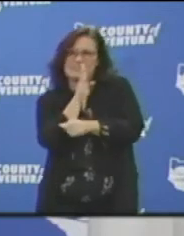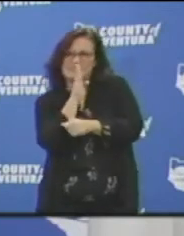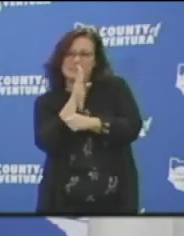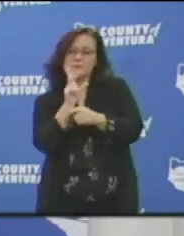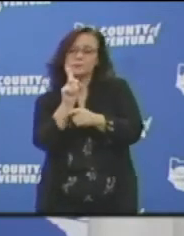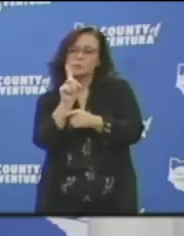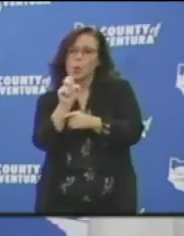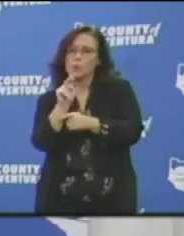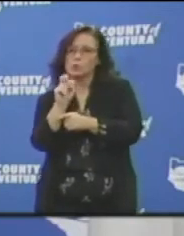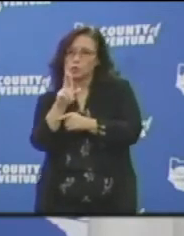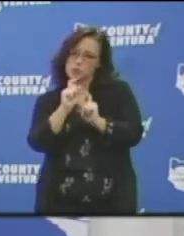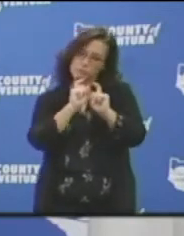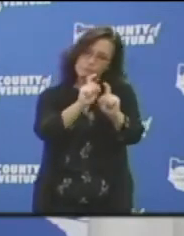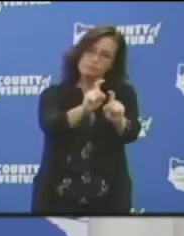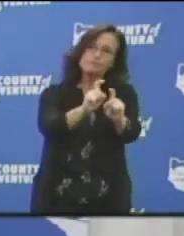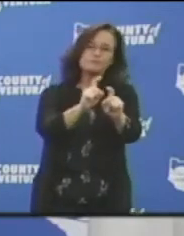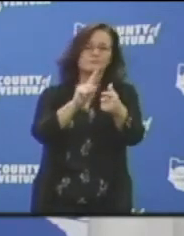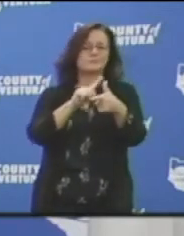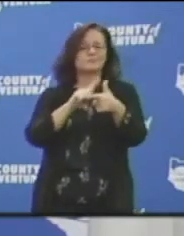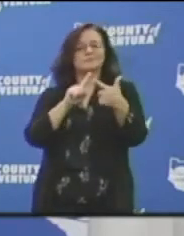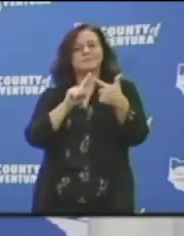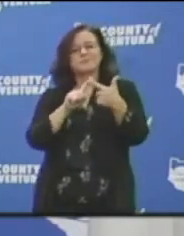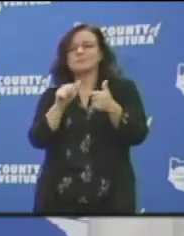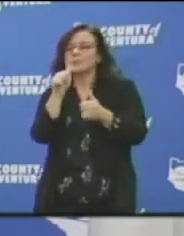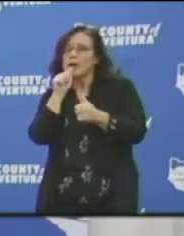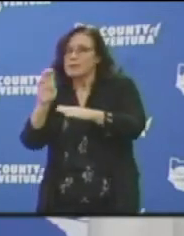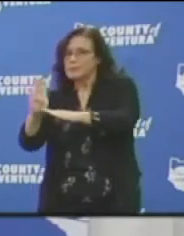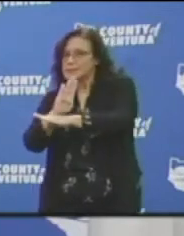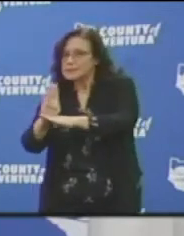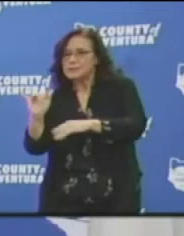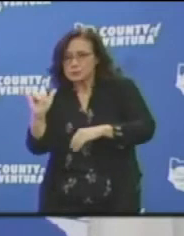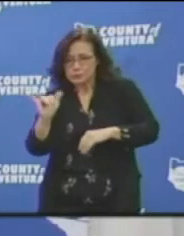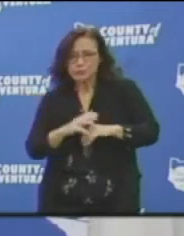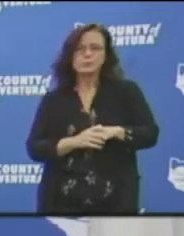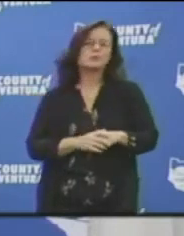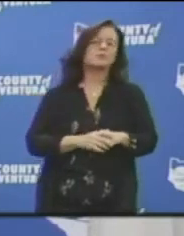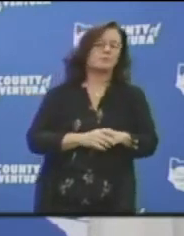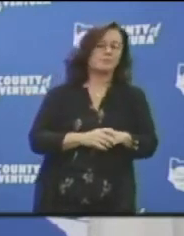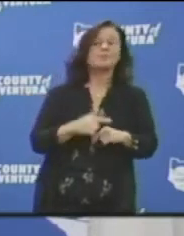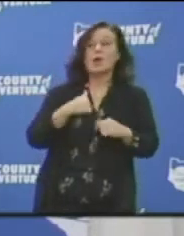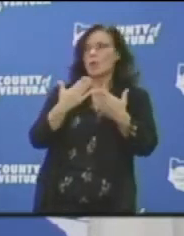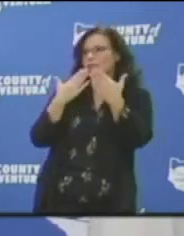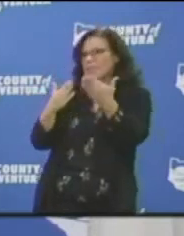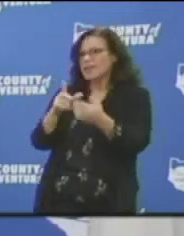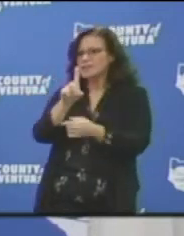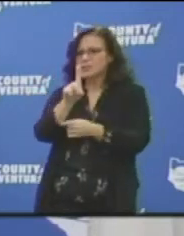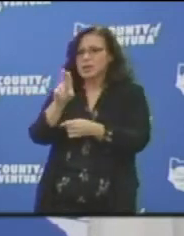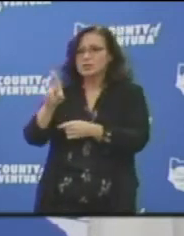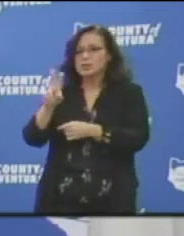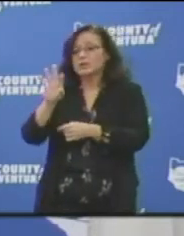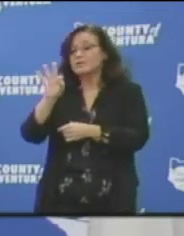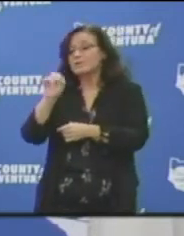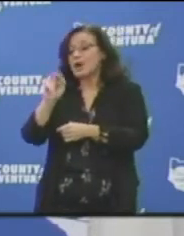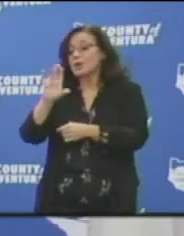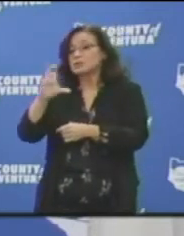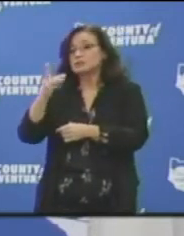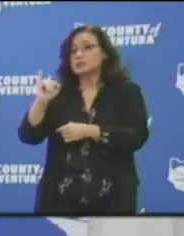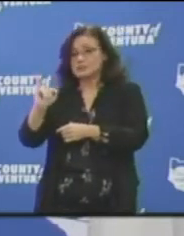tunnel. I'm thankful to Dr. Fauci's team, including a 34-year-old